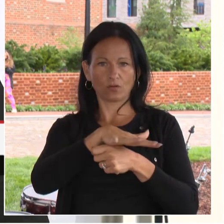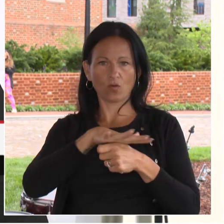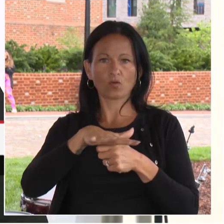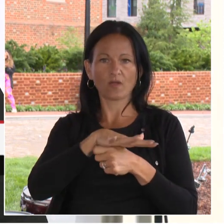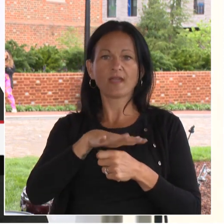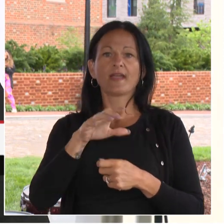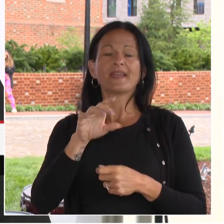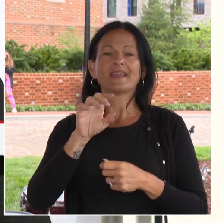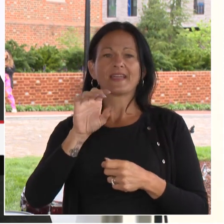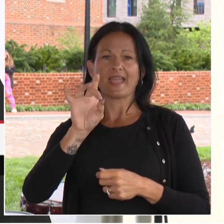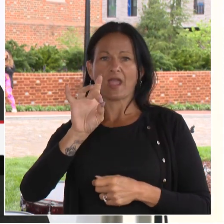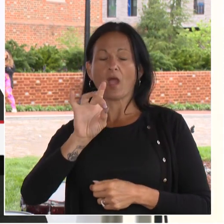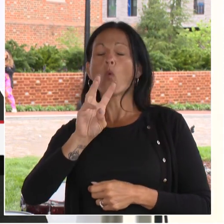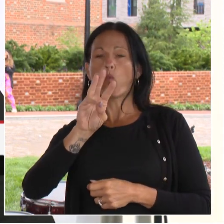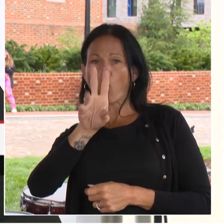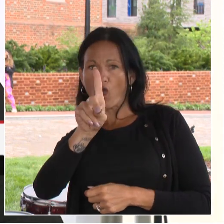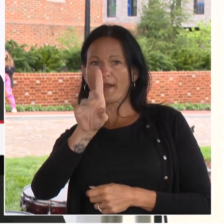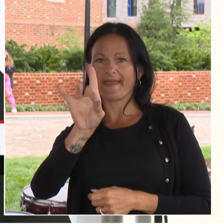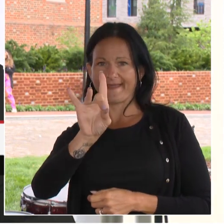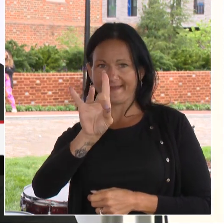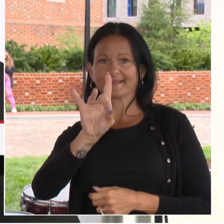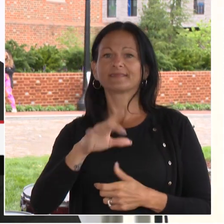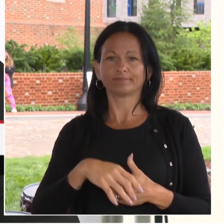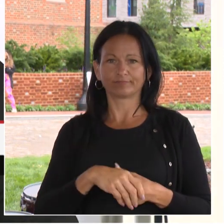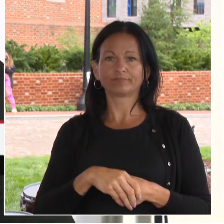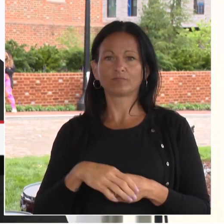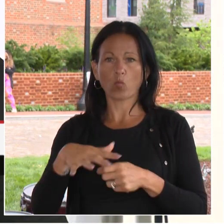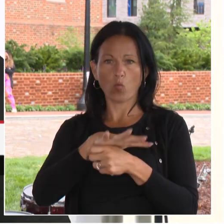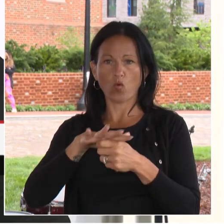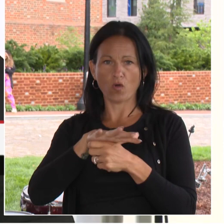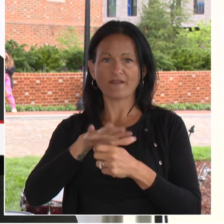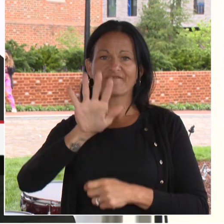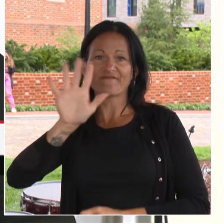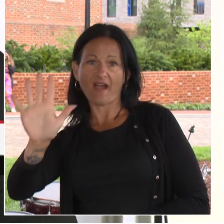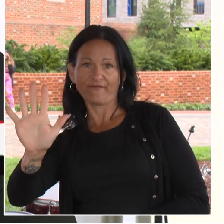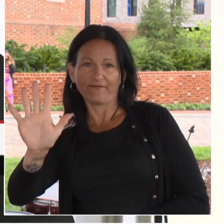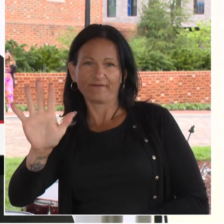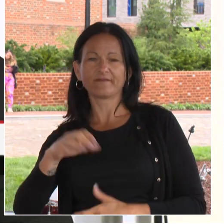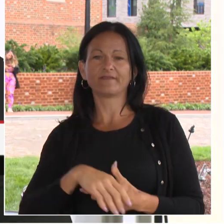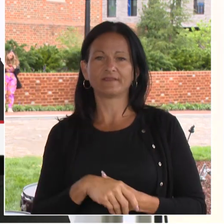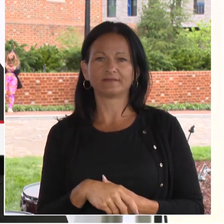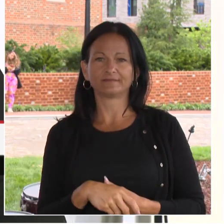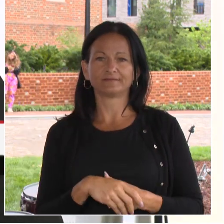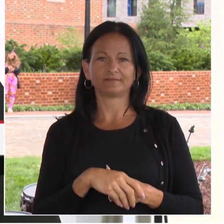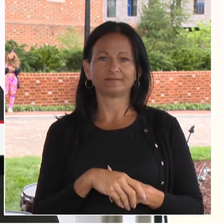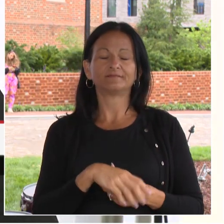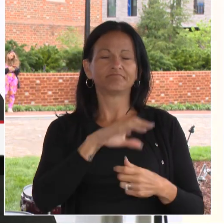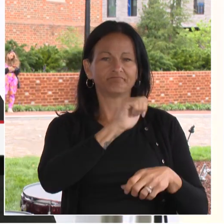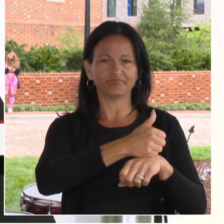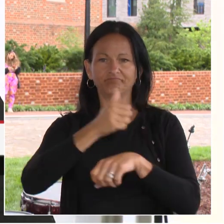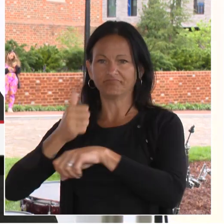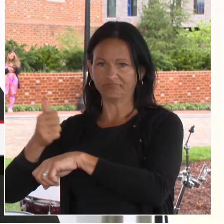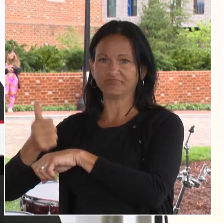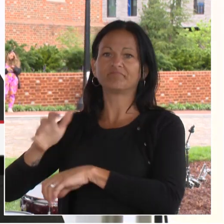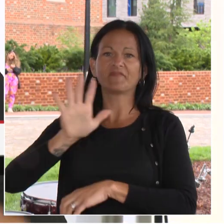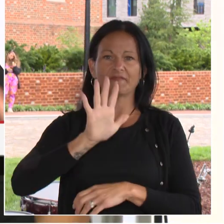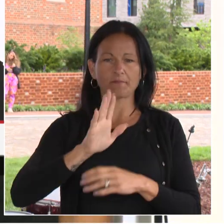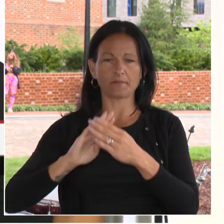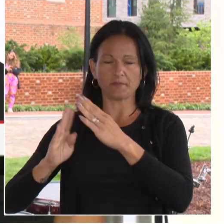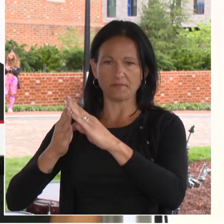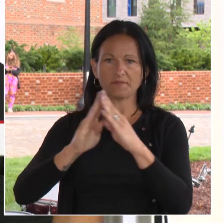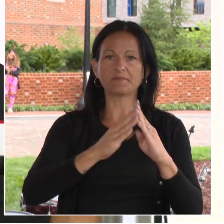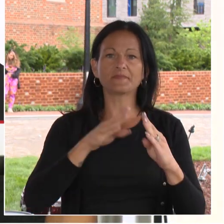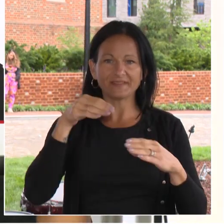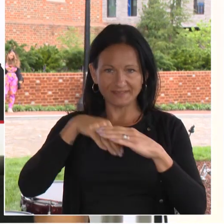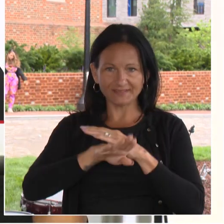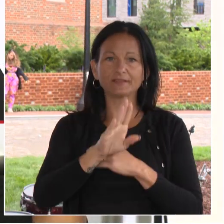of Columbia. So we'll keep working with the council on our food access to make sure we have the investments to work